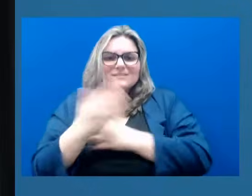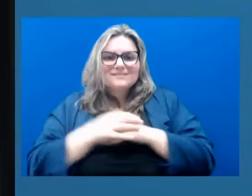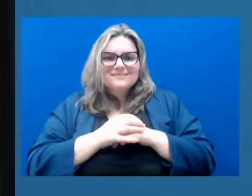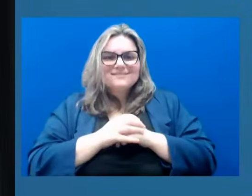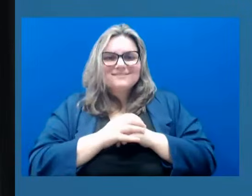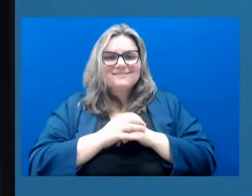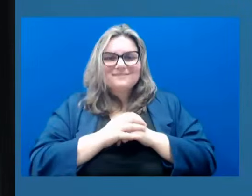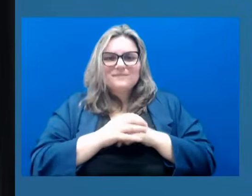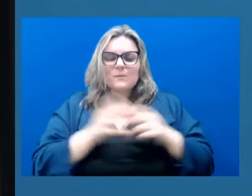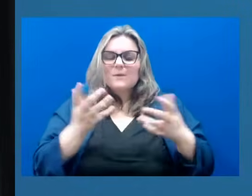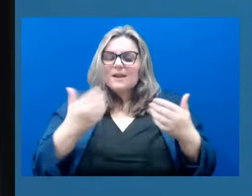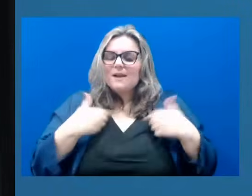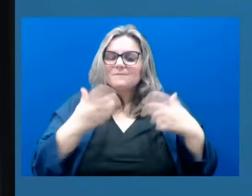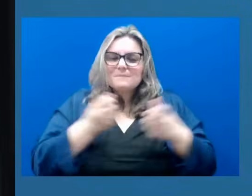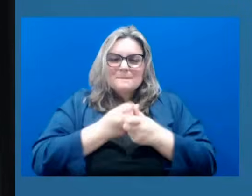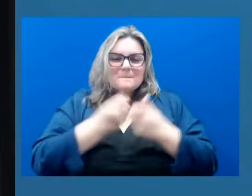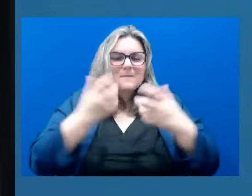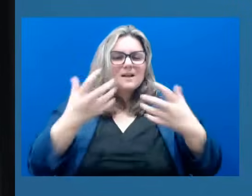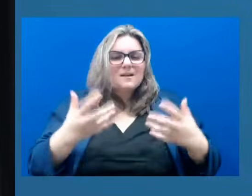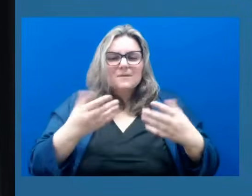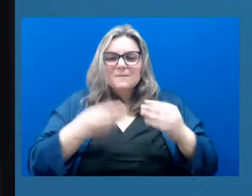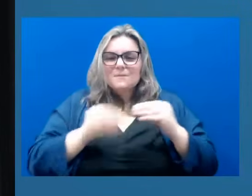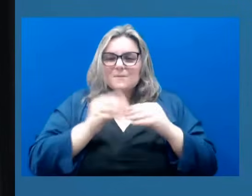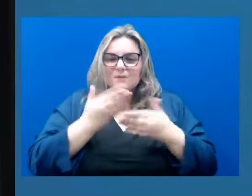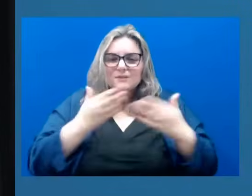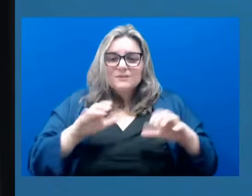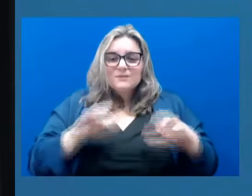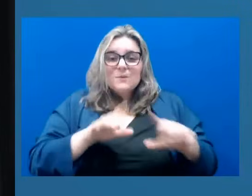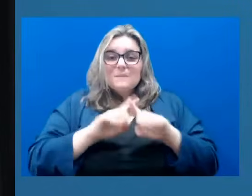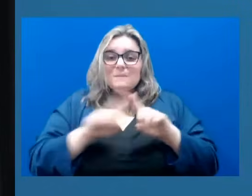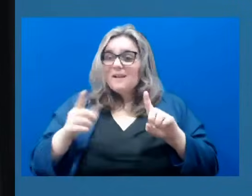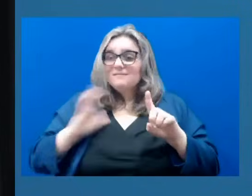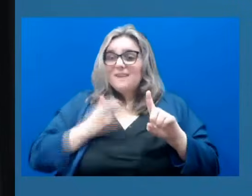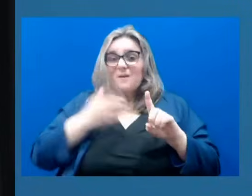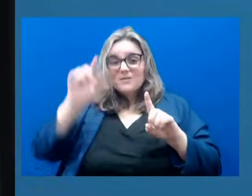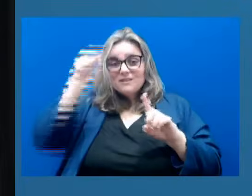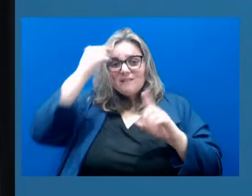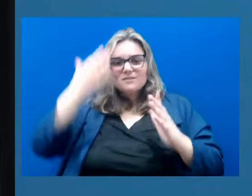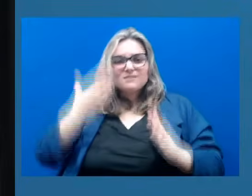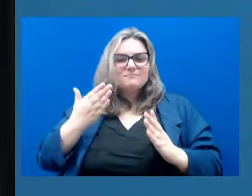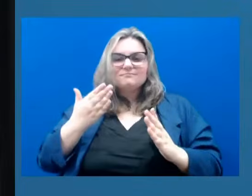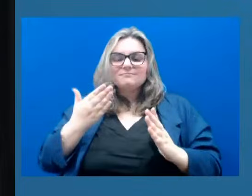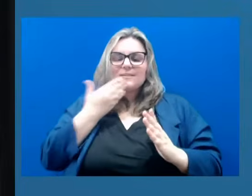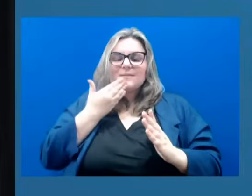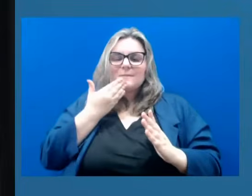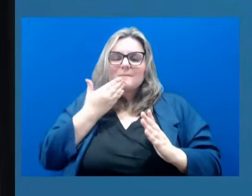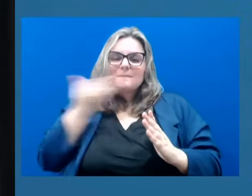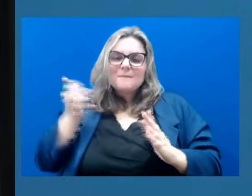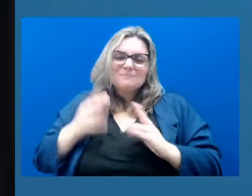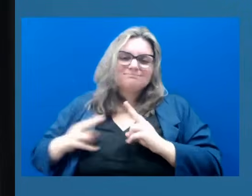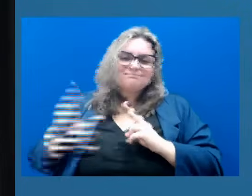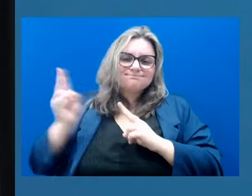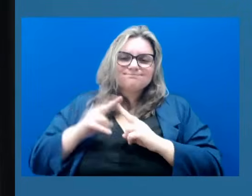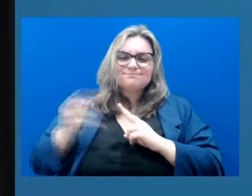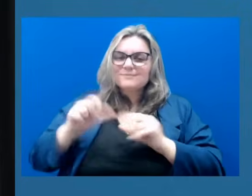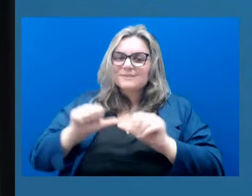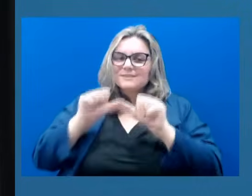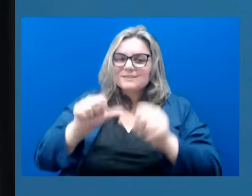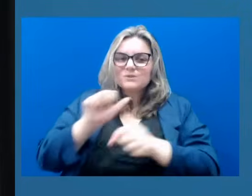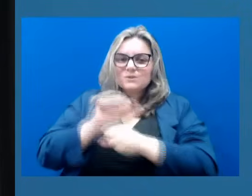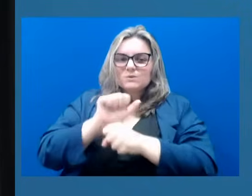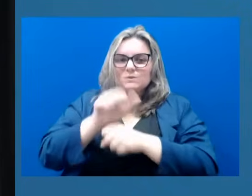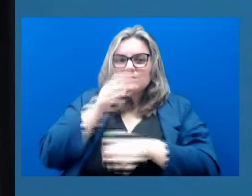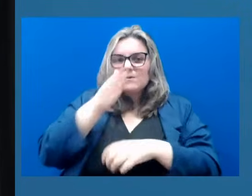things to do, but we have the greatest governor in our United States that continues to do that work. One more shout out for our